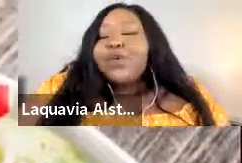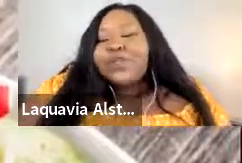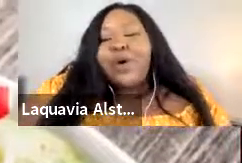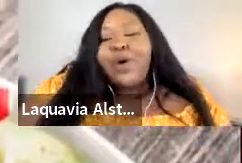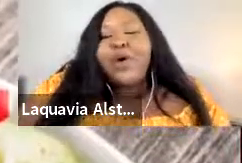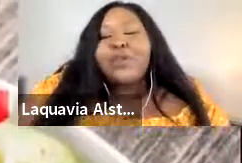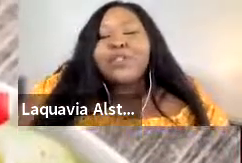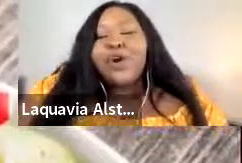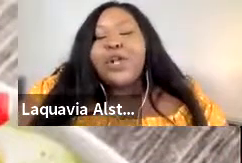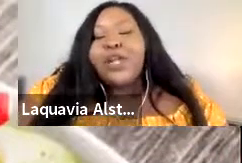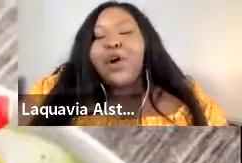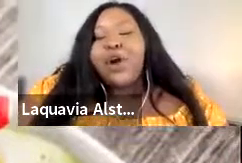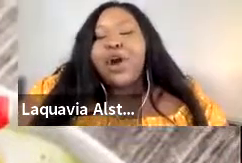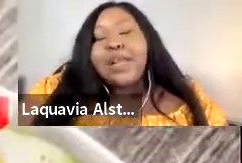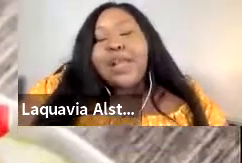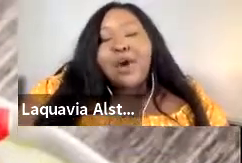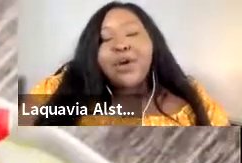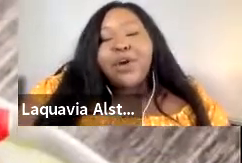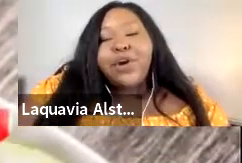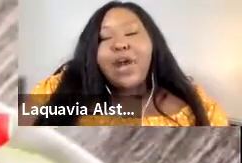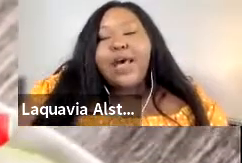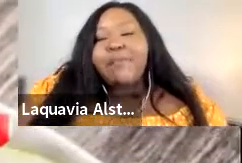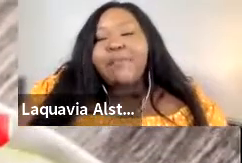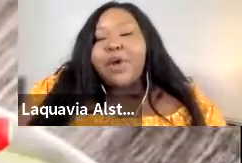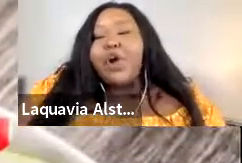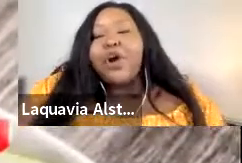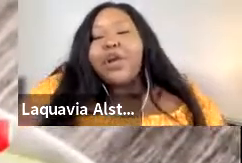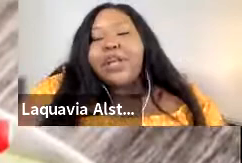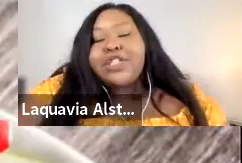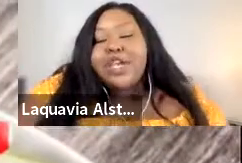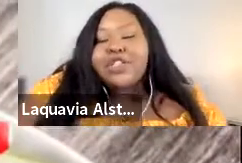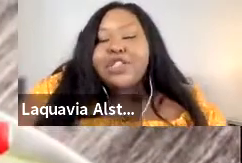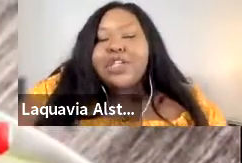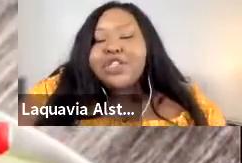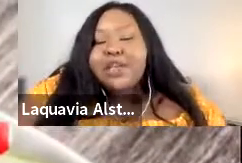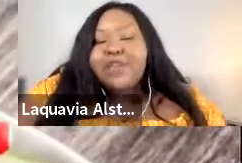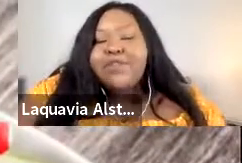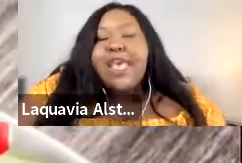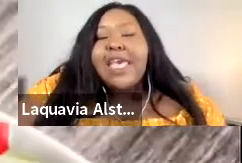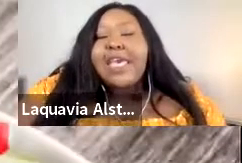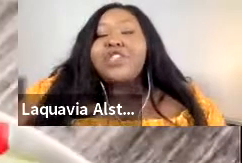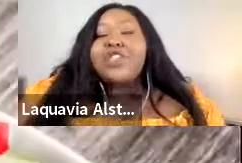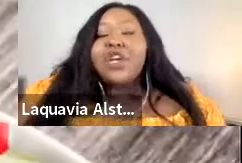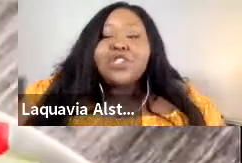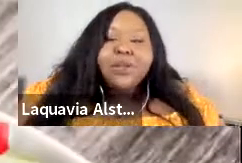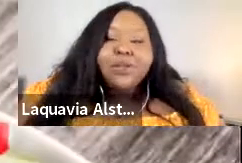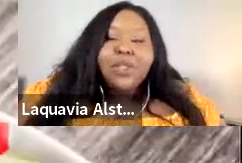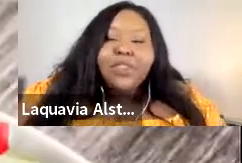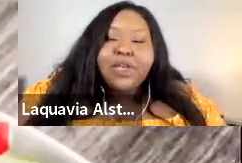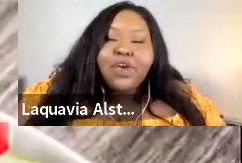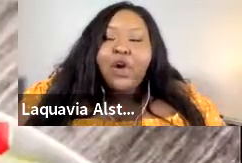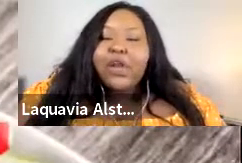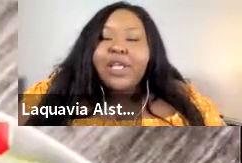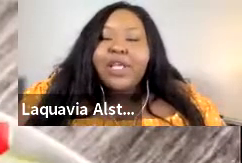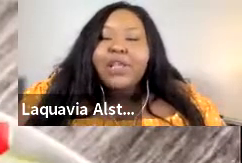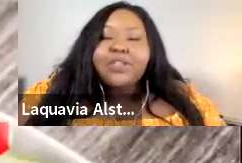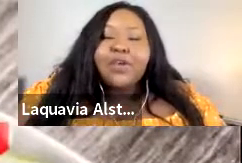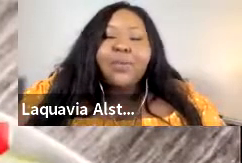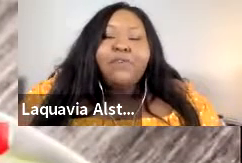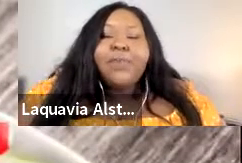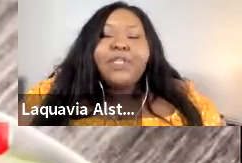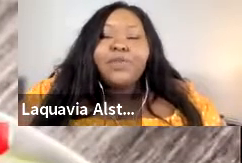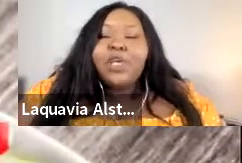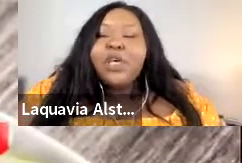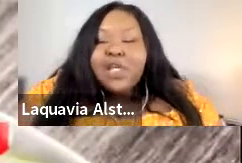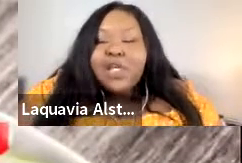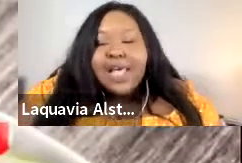We've also started our art hour, our art education initiative in conjunction with the garden.